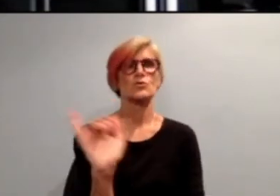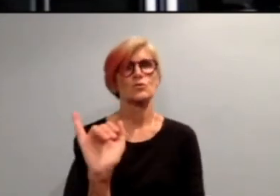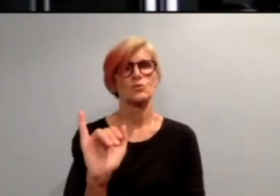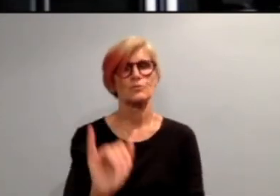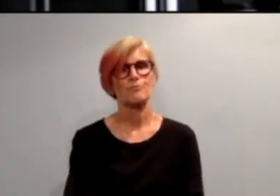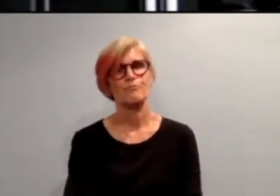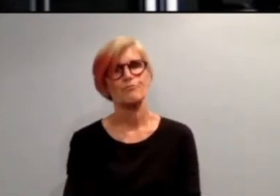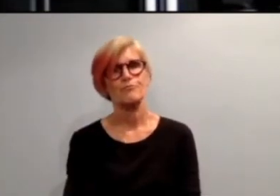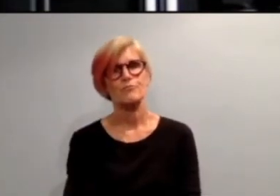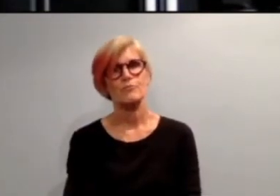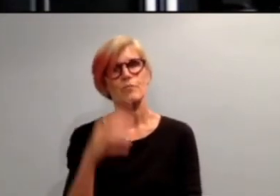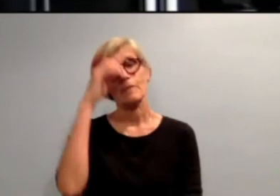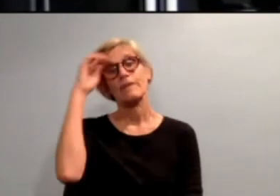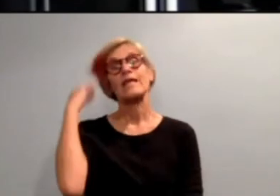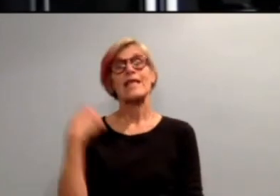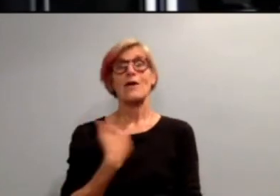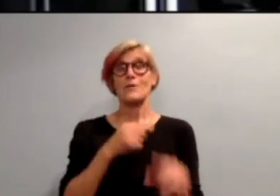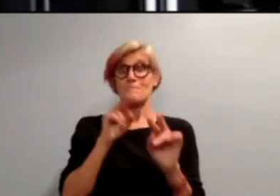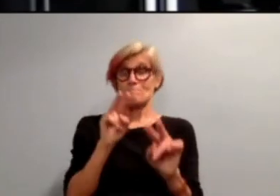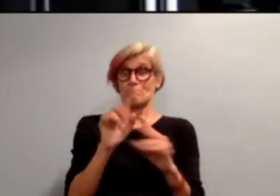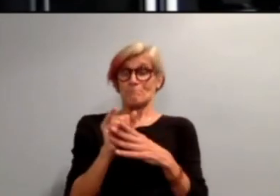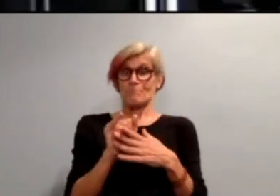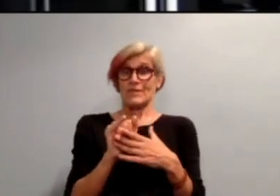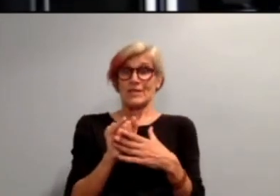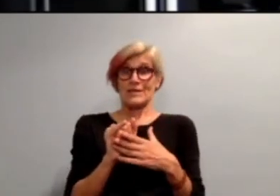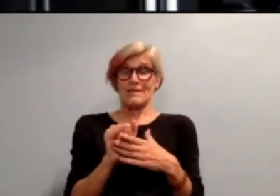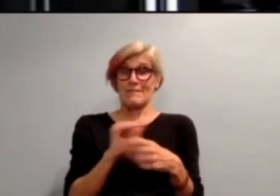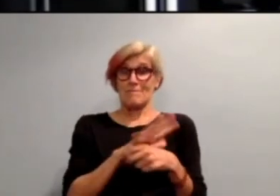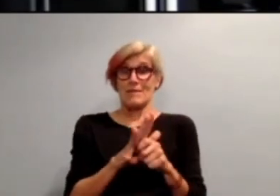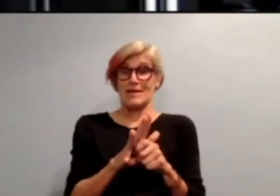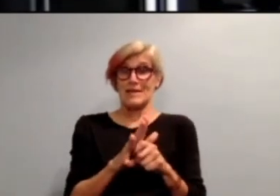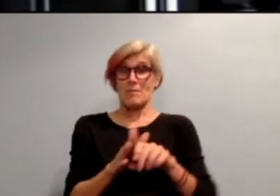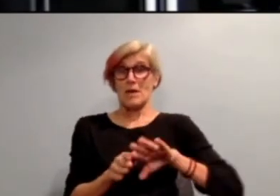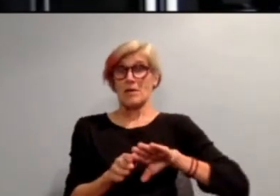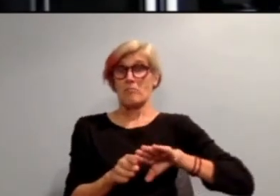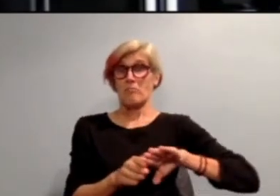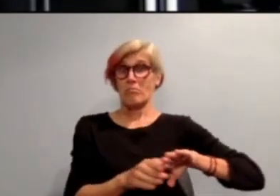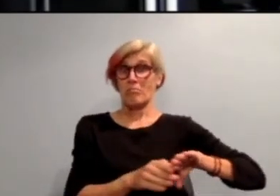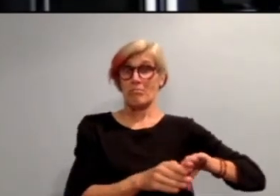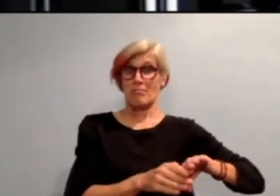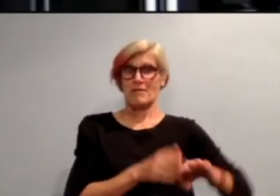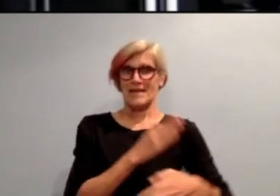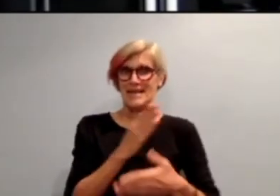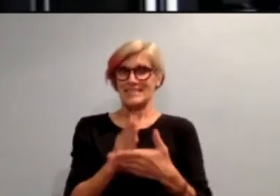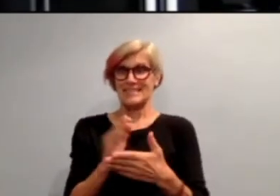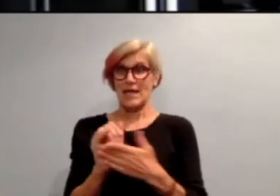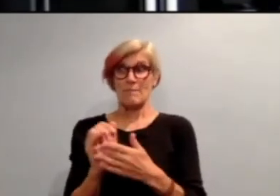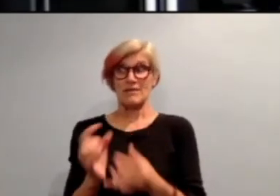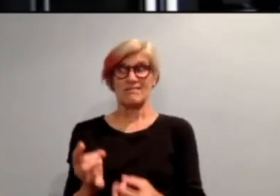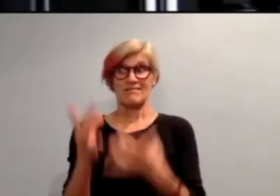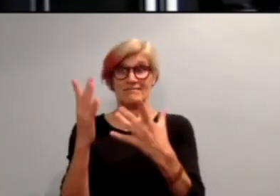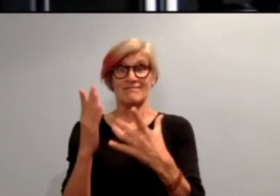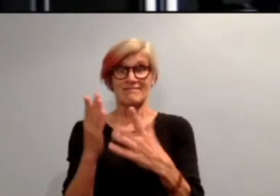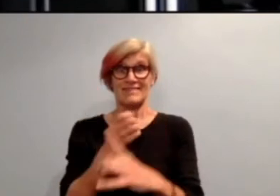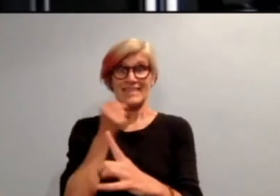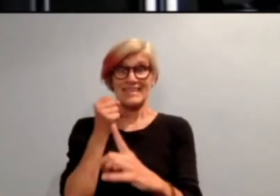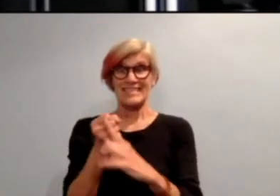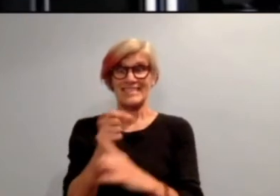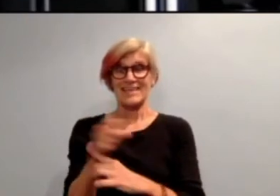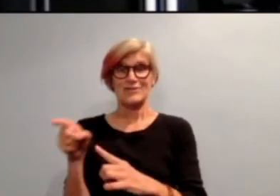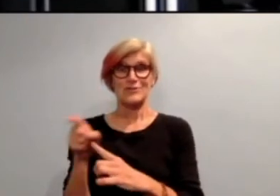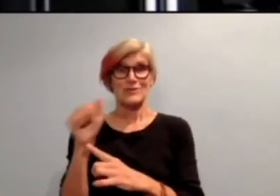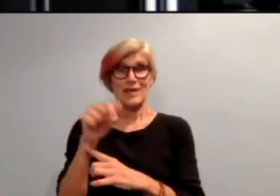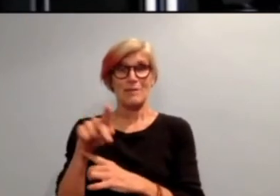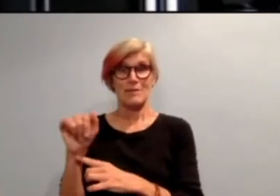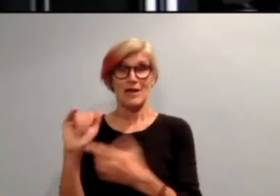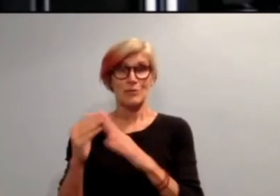Now, as we look forward to putting the pandemic behind us and ending the hateful attacks towards our Asian Pacific Islander community,